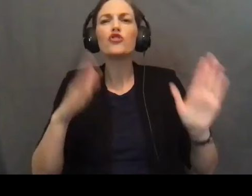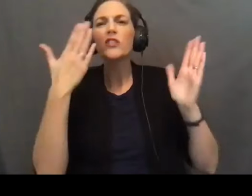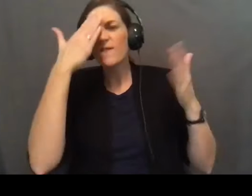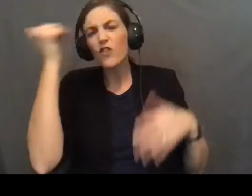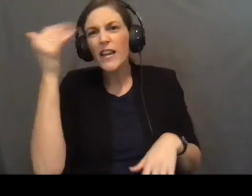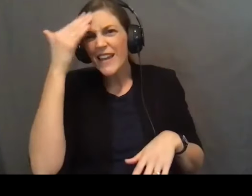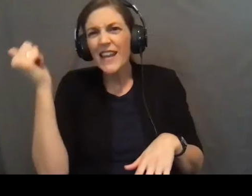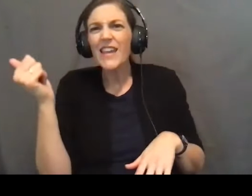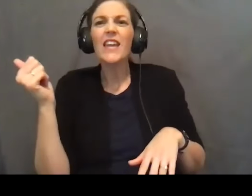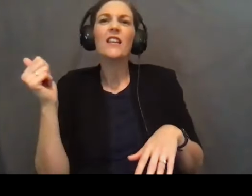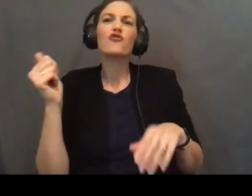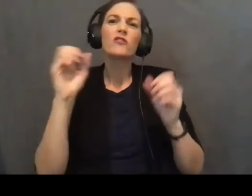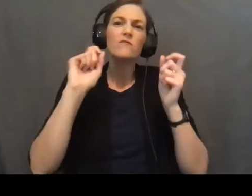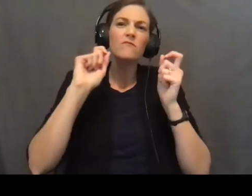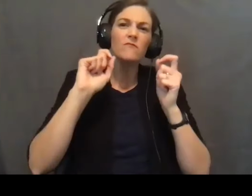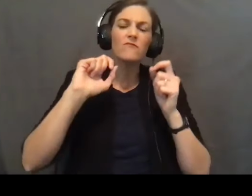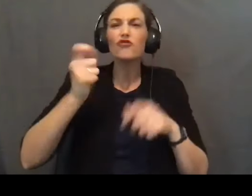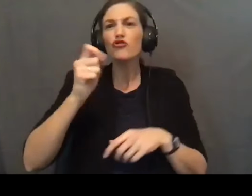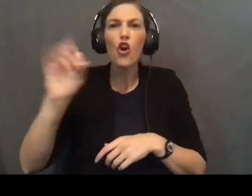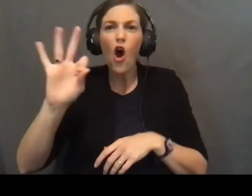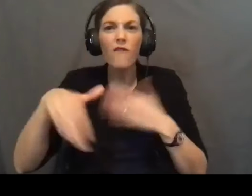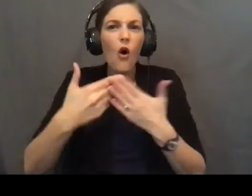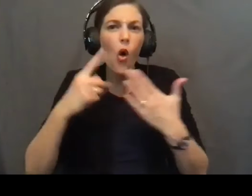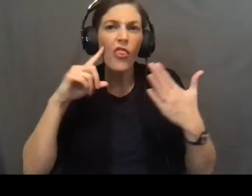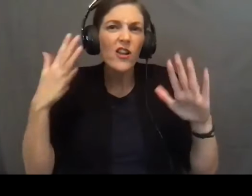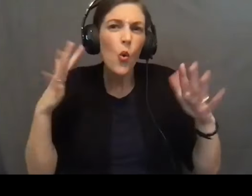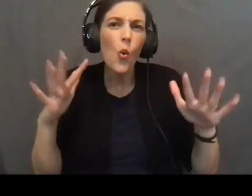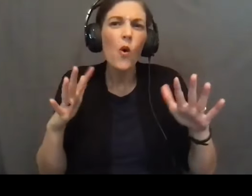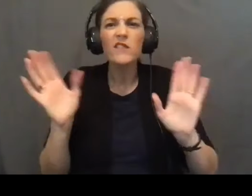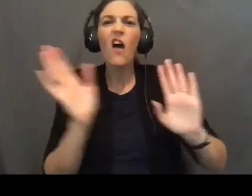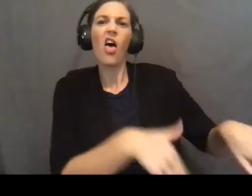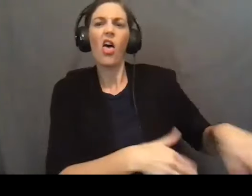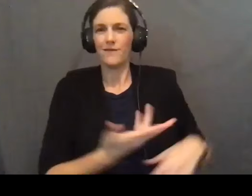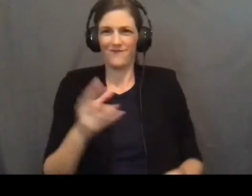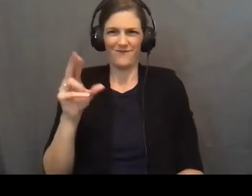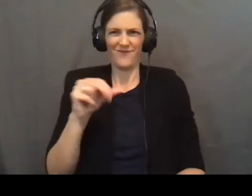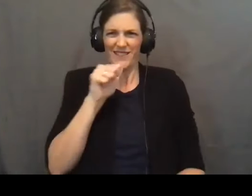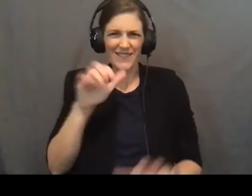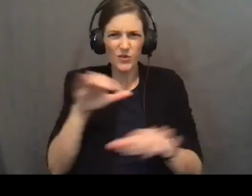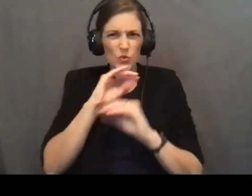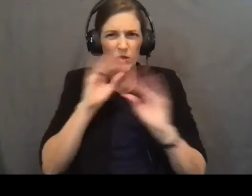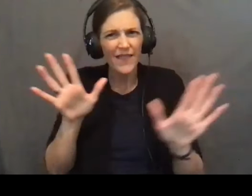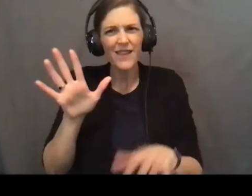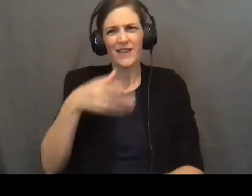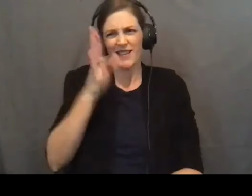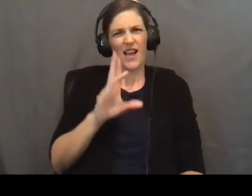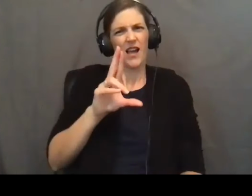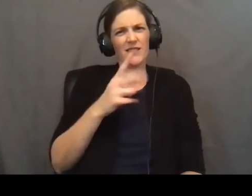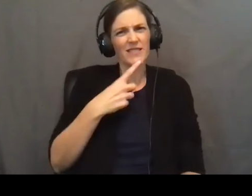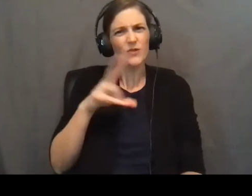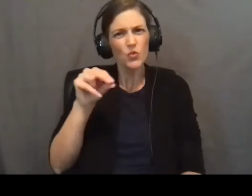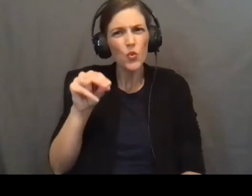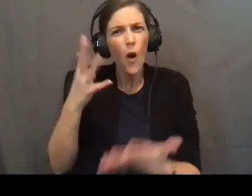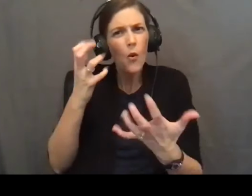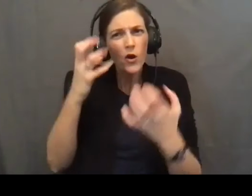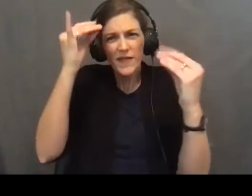tune out all the noise and get rid of it. That doesn't do anything. God's saying, no, I want you to think about it. In fact, I want you